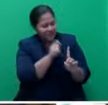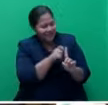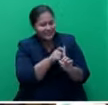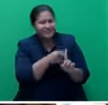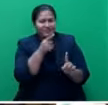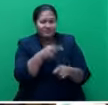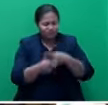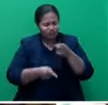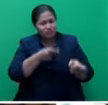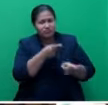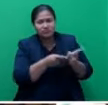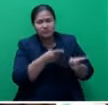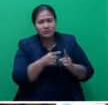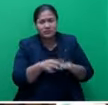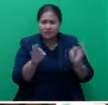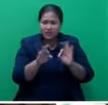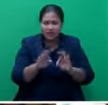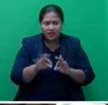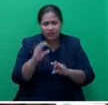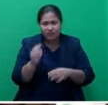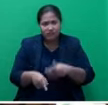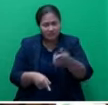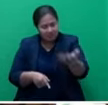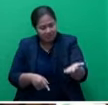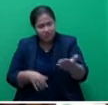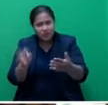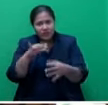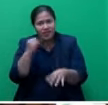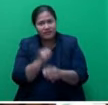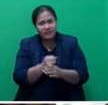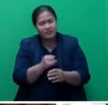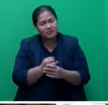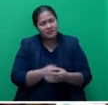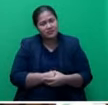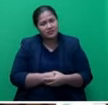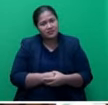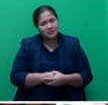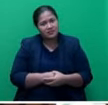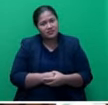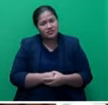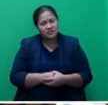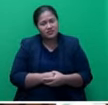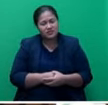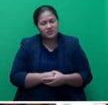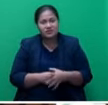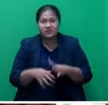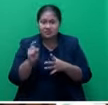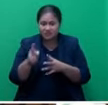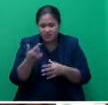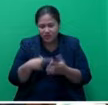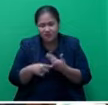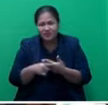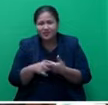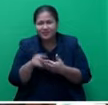vindictiveness, then nobody from this side would have been charged. In fact, he had actually he did the